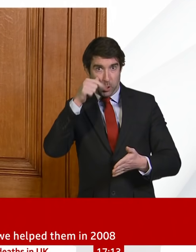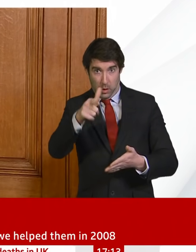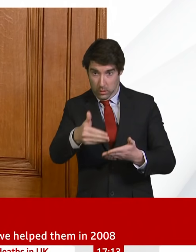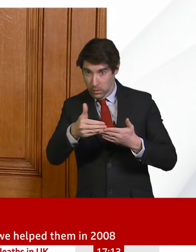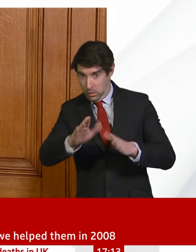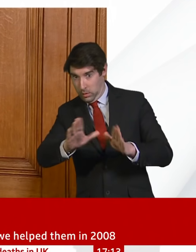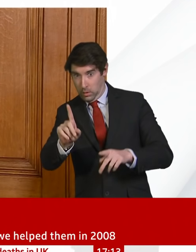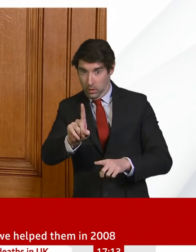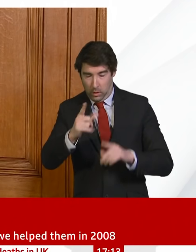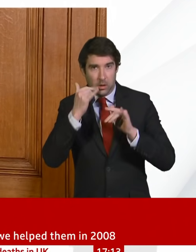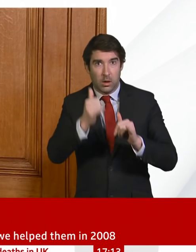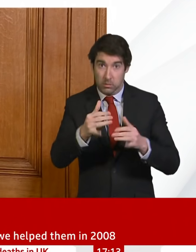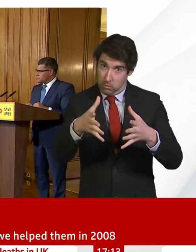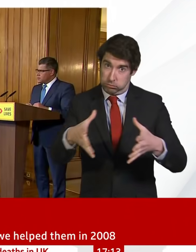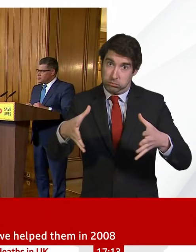testing capacity.